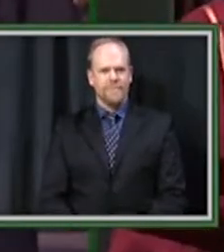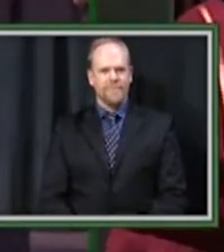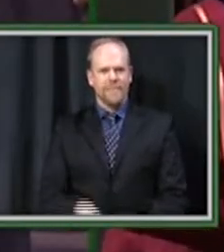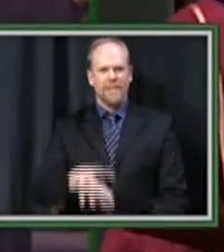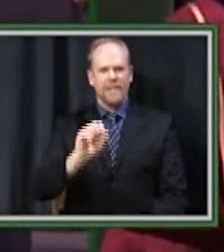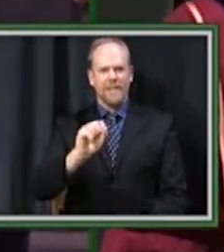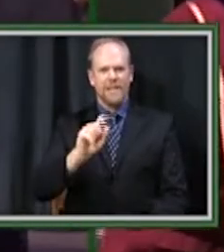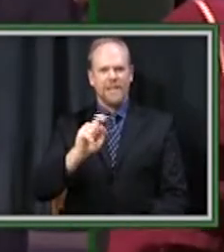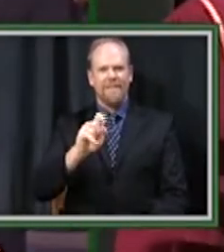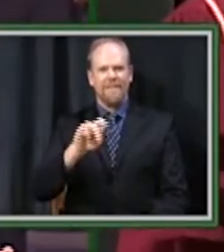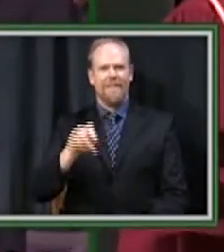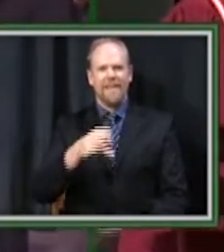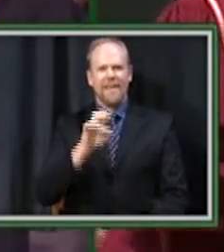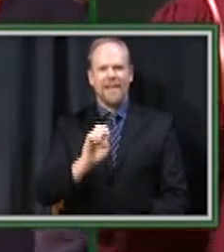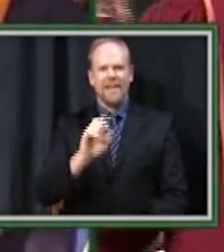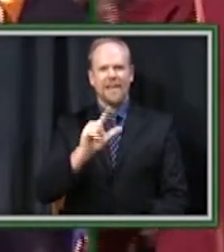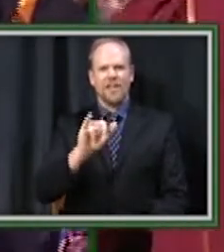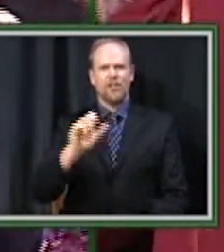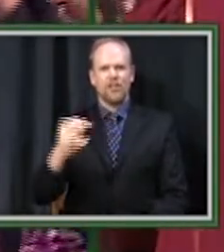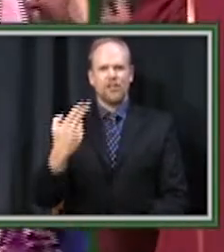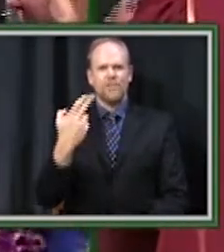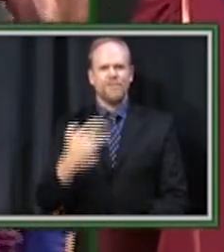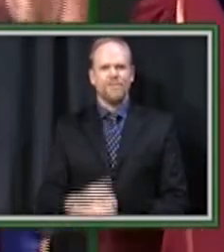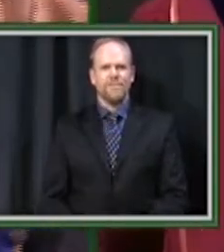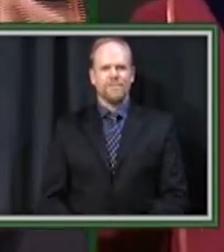Stephanie Gish.